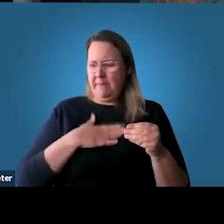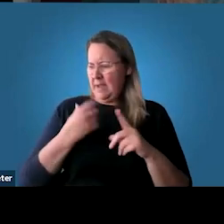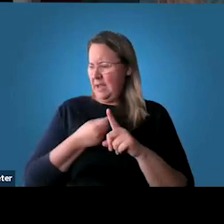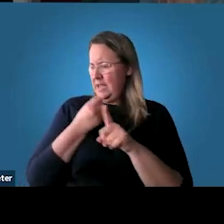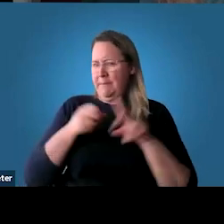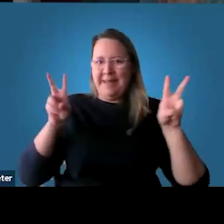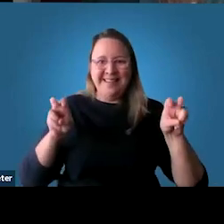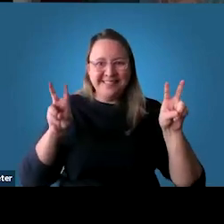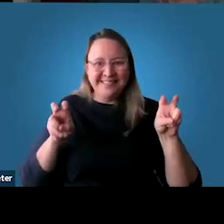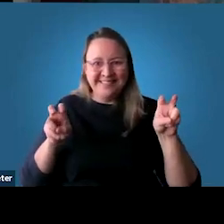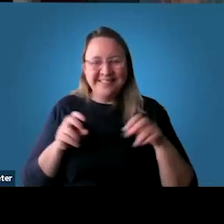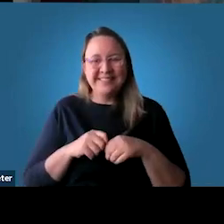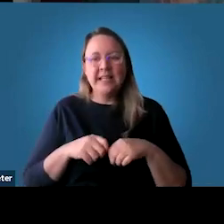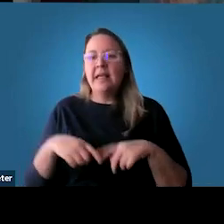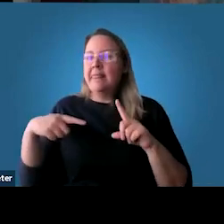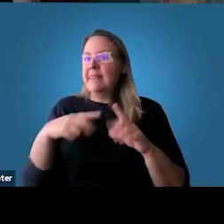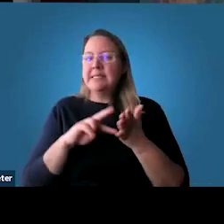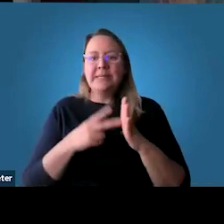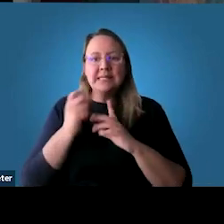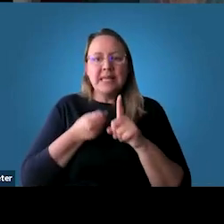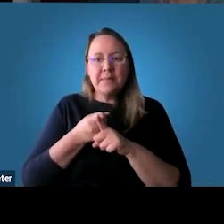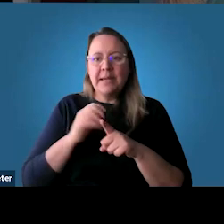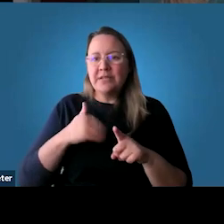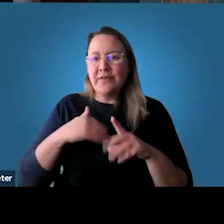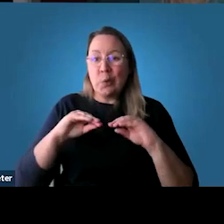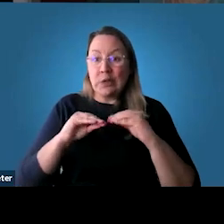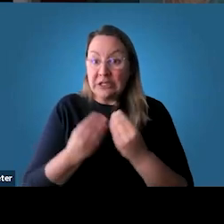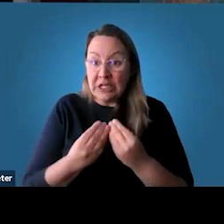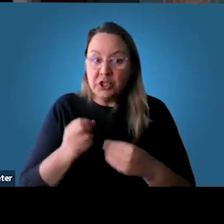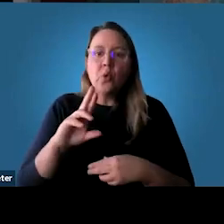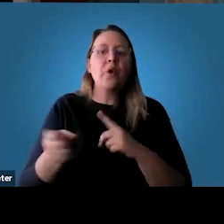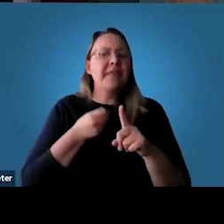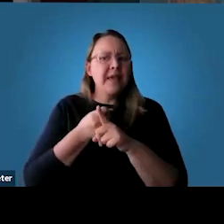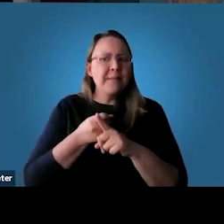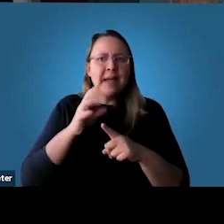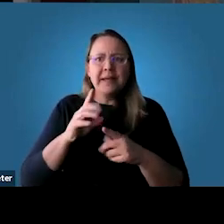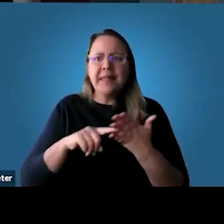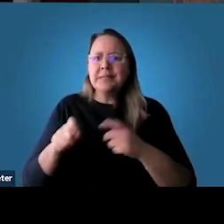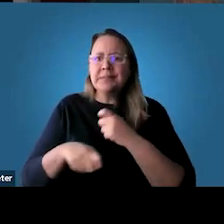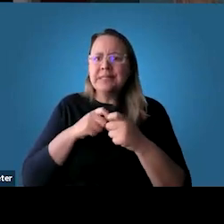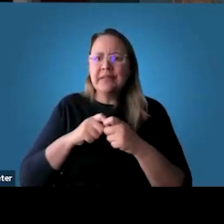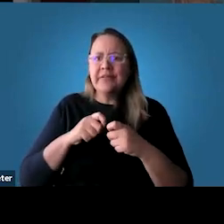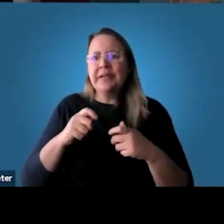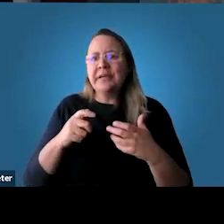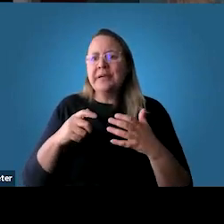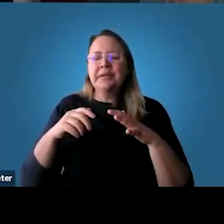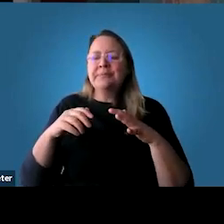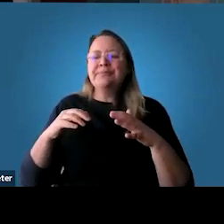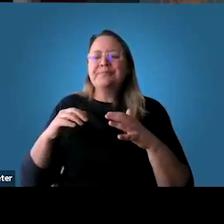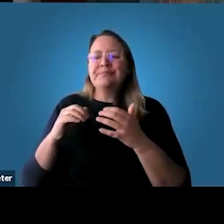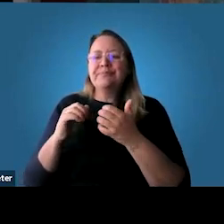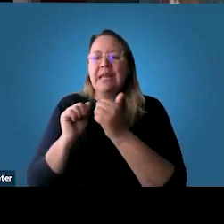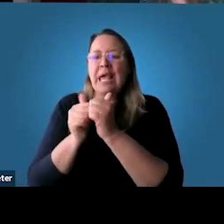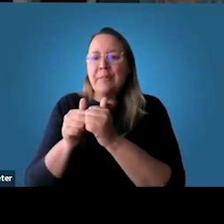our external audiences, this means the impact of our organization or the impact that a particular campaign is having.